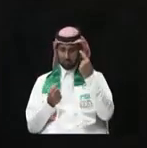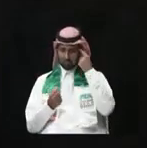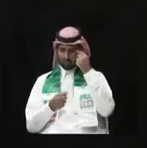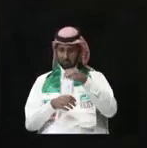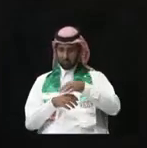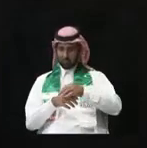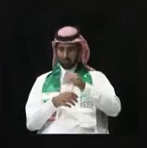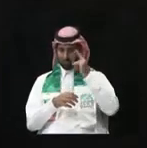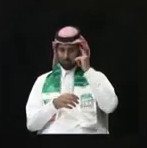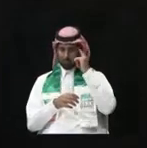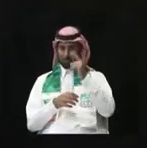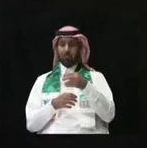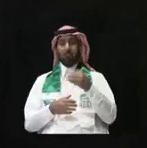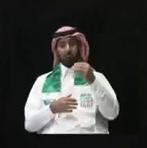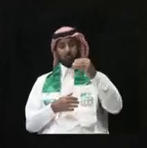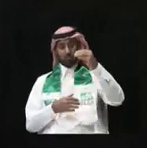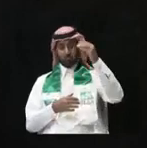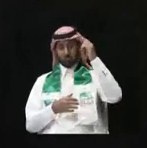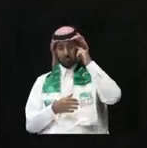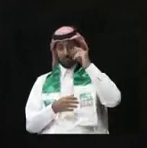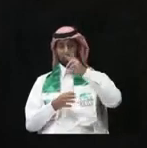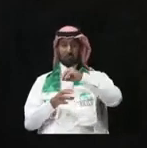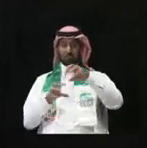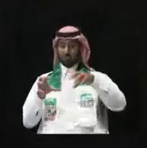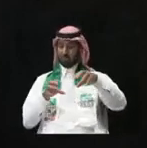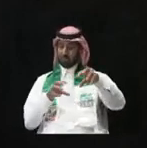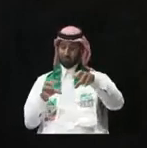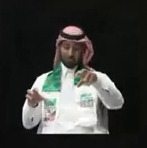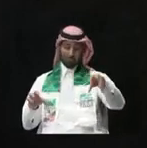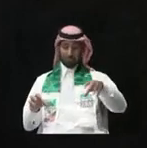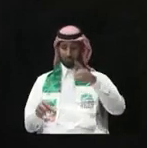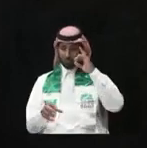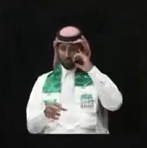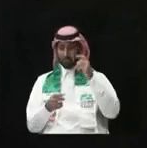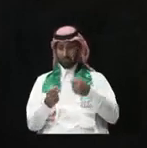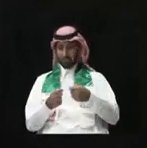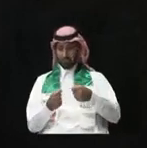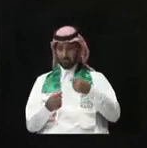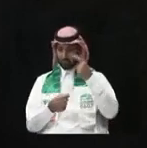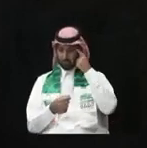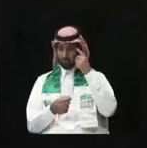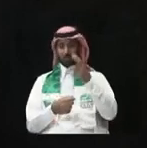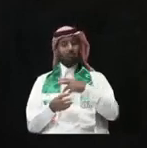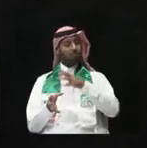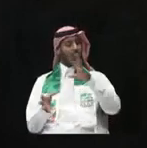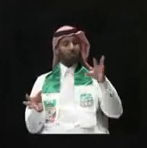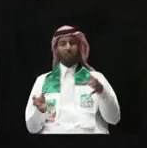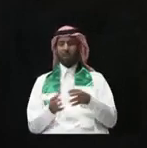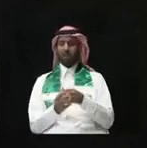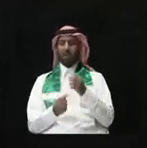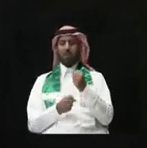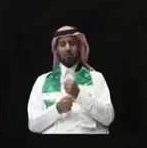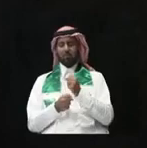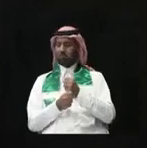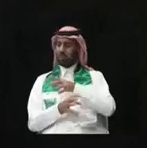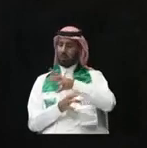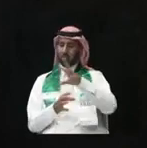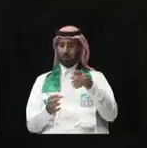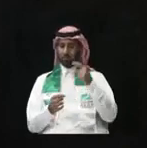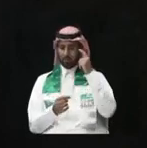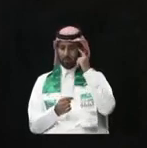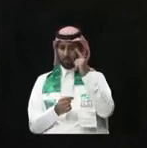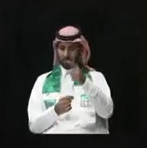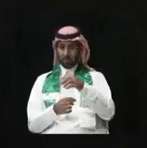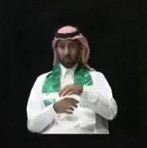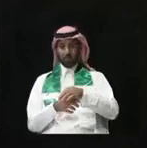people. Develop and diversify the economy to create job opportunity for the sake of